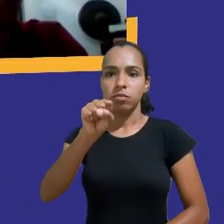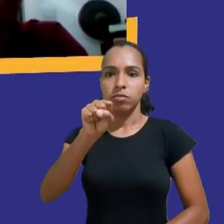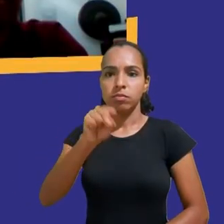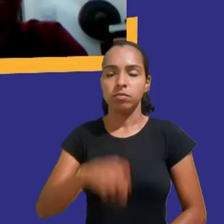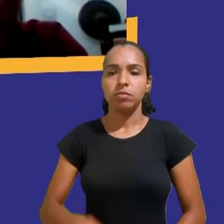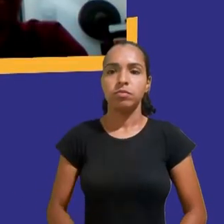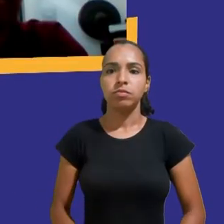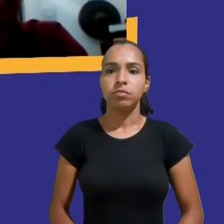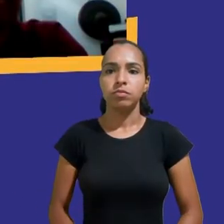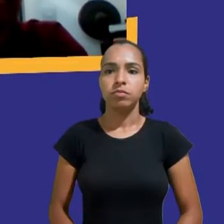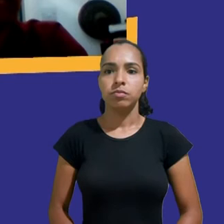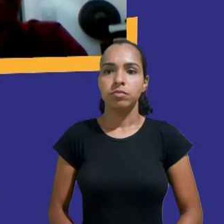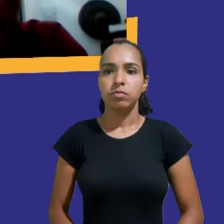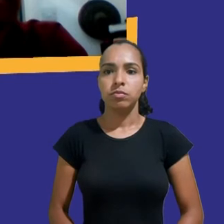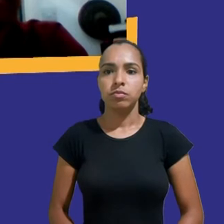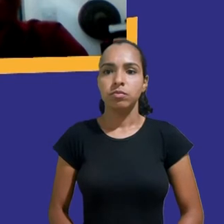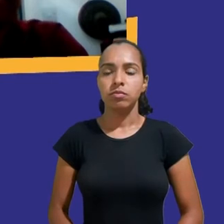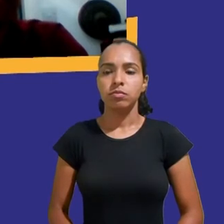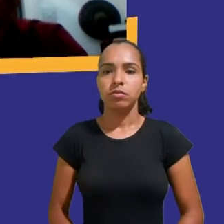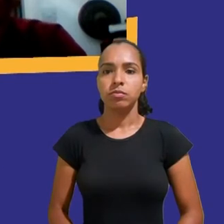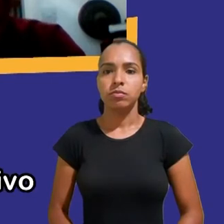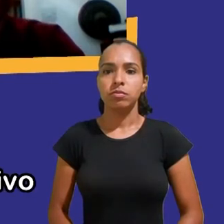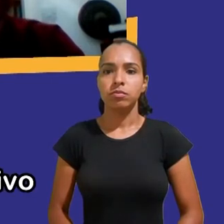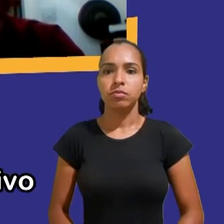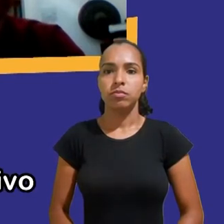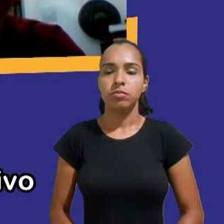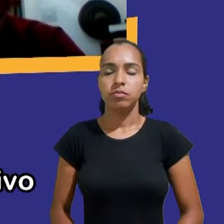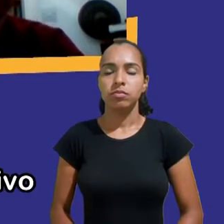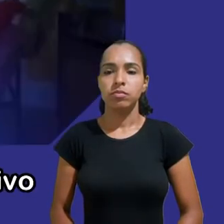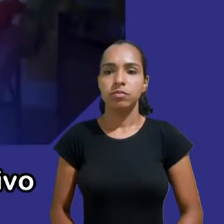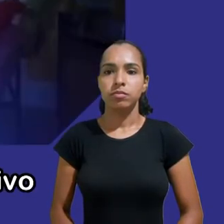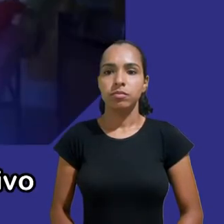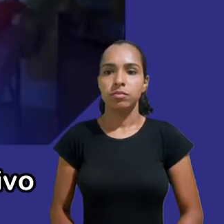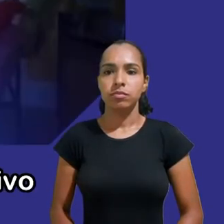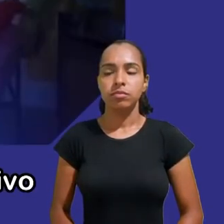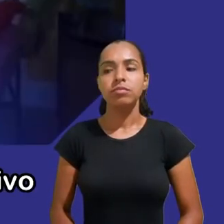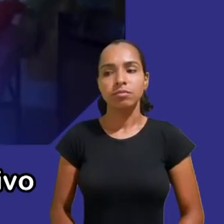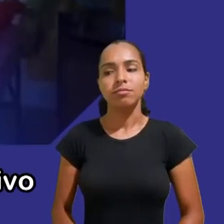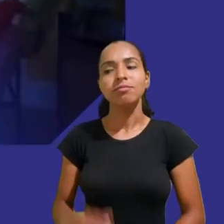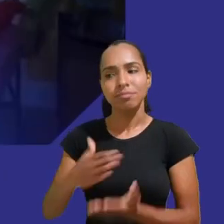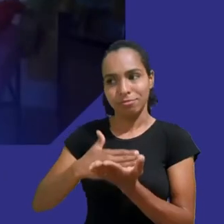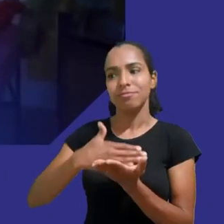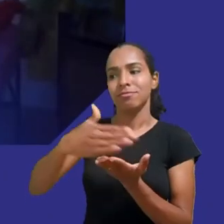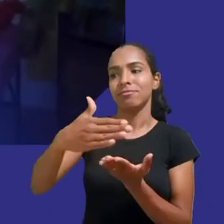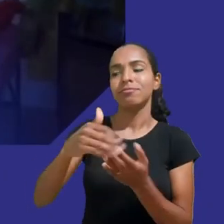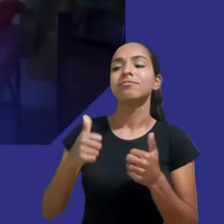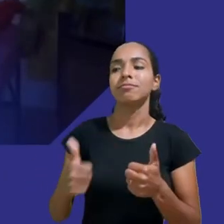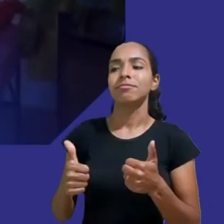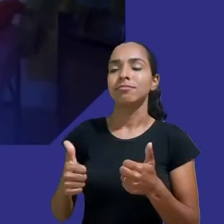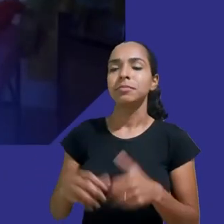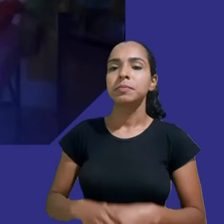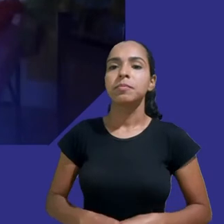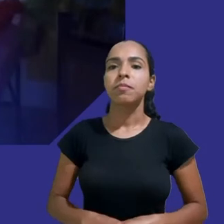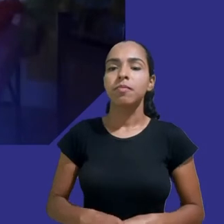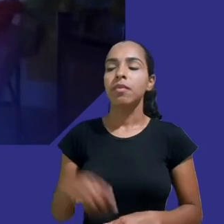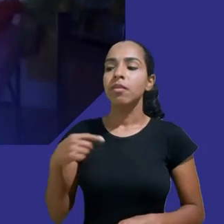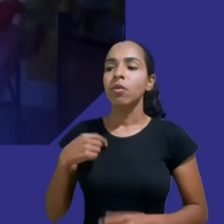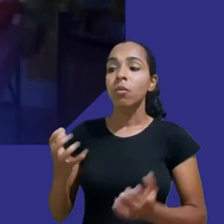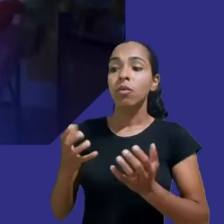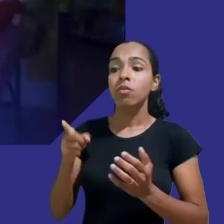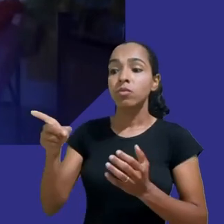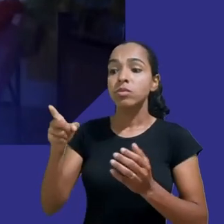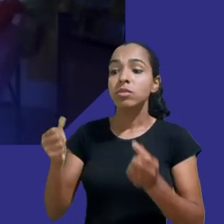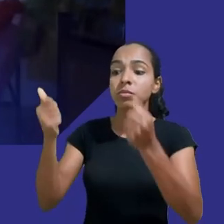so let's let's jump right in Duncan I'm curious what was your motivation for bringing legal action against